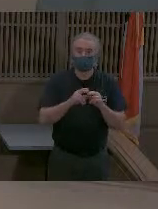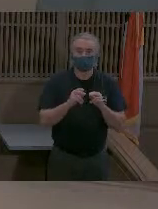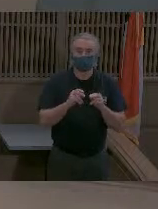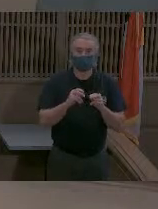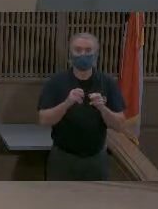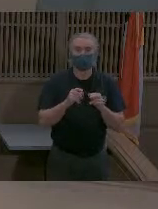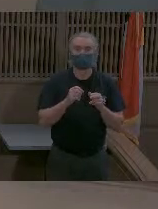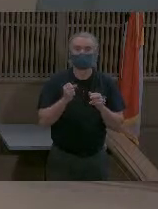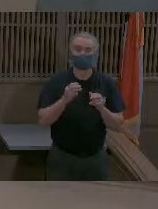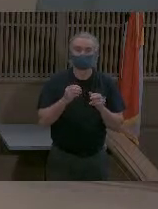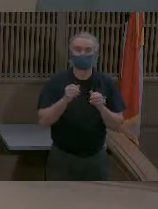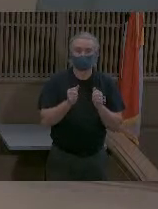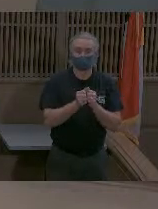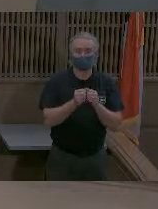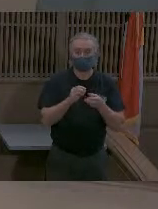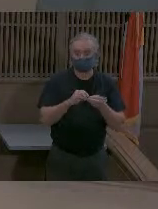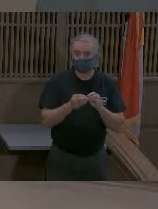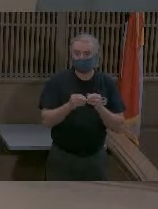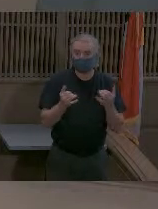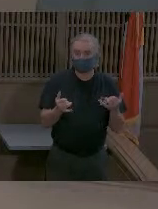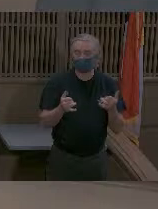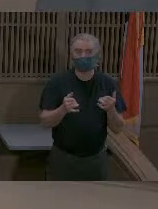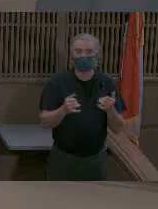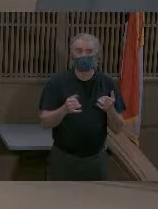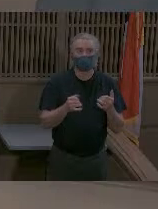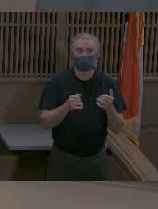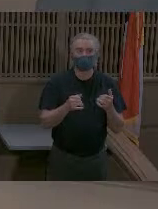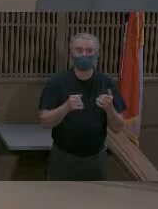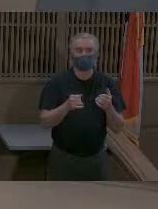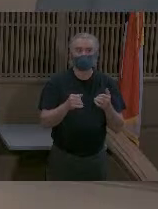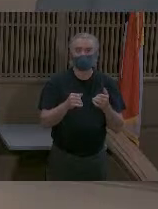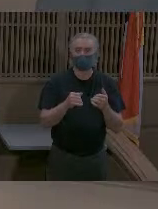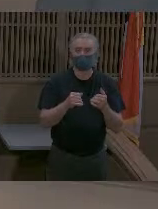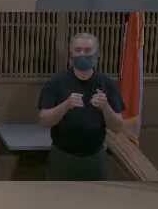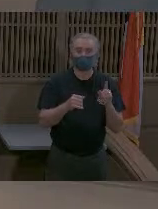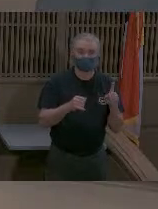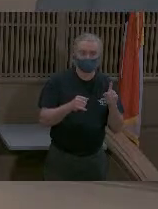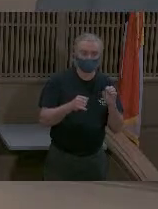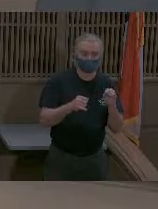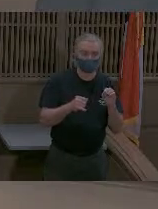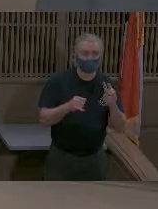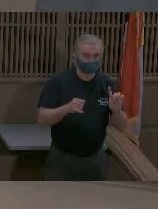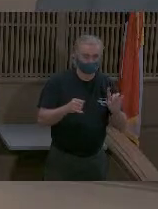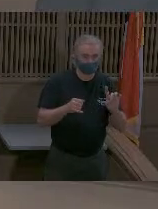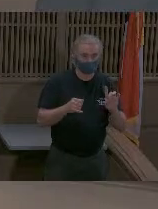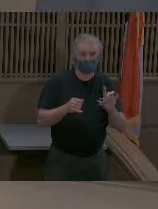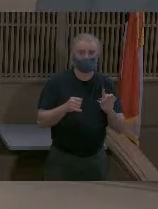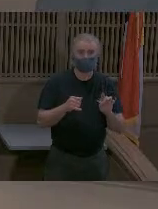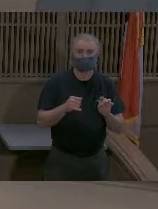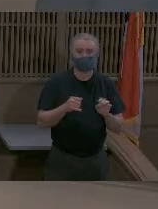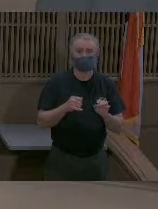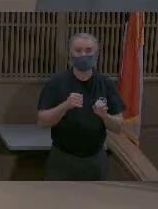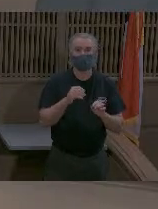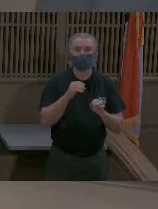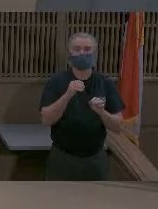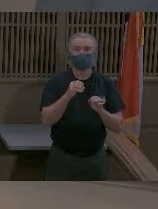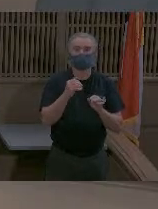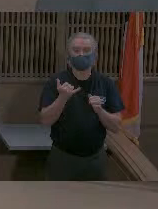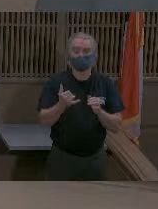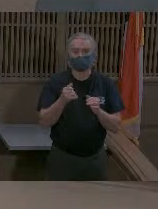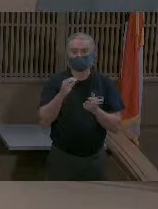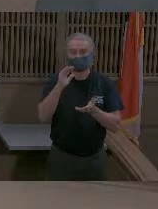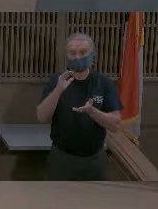those models, the census at Phoebe last week, average census was 108. This week we learned it was down to 105 and